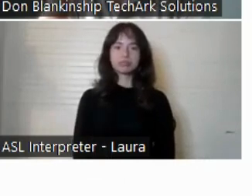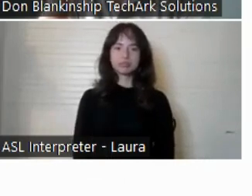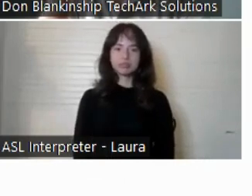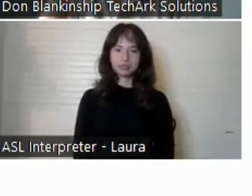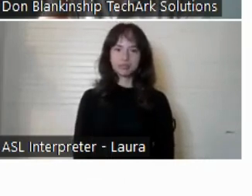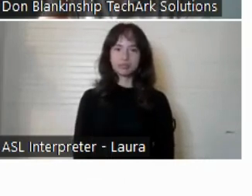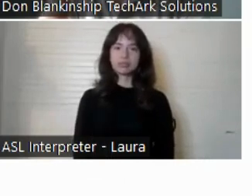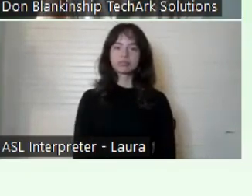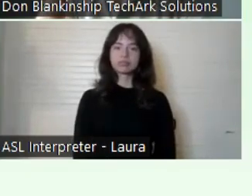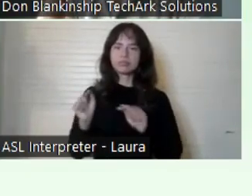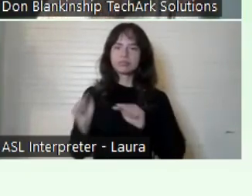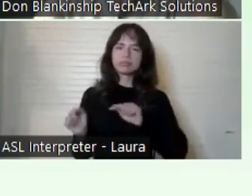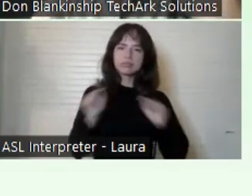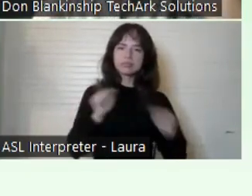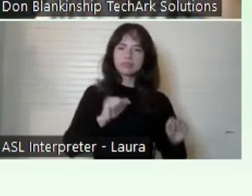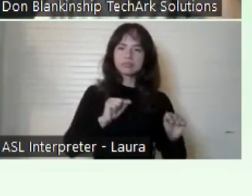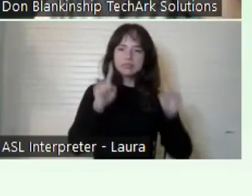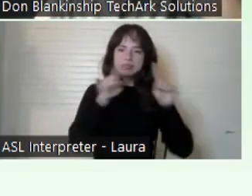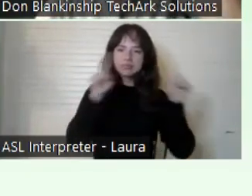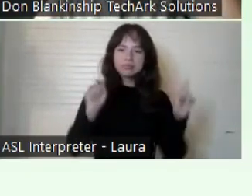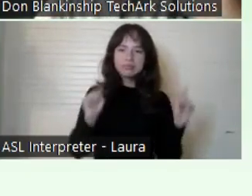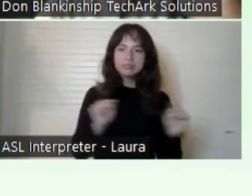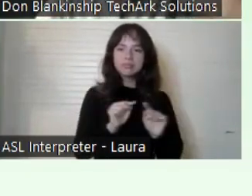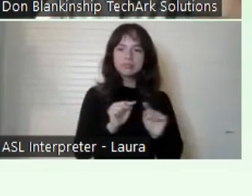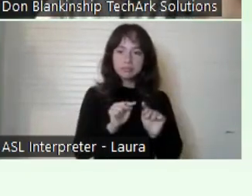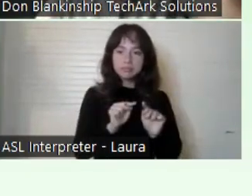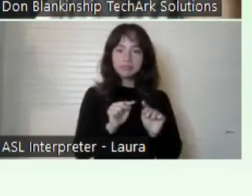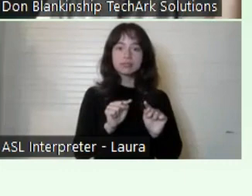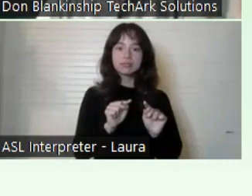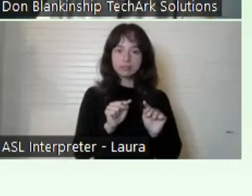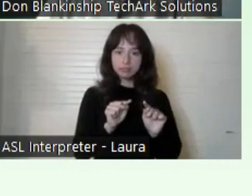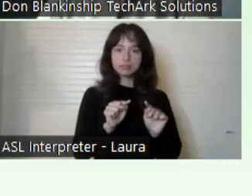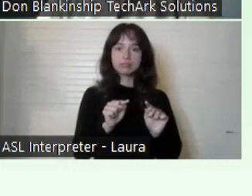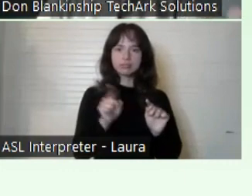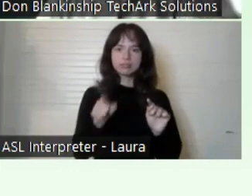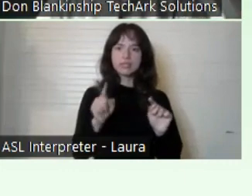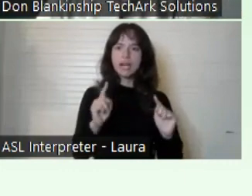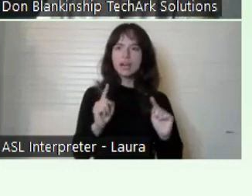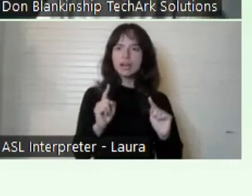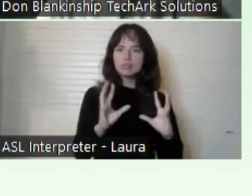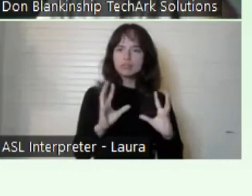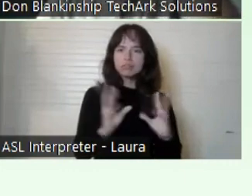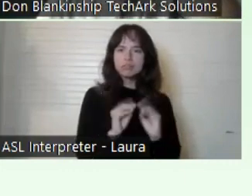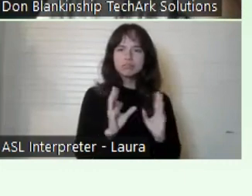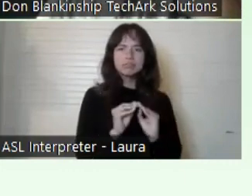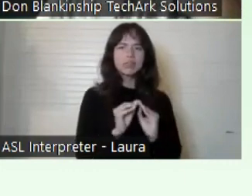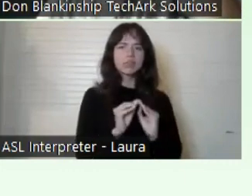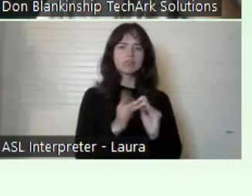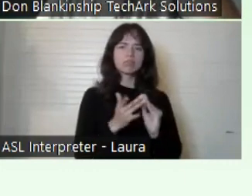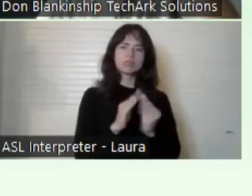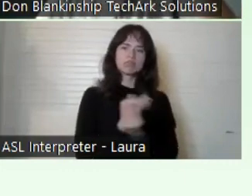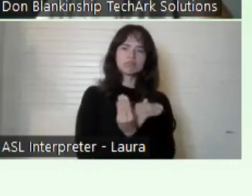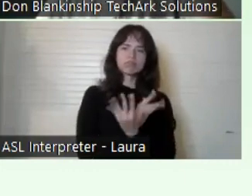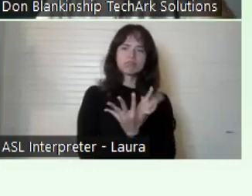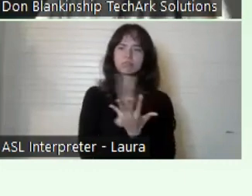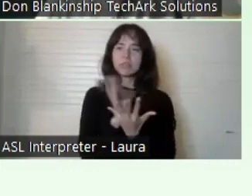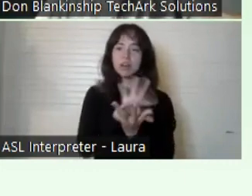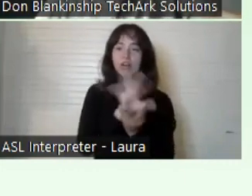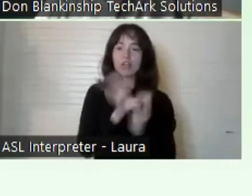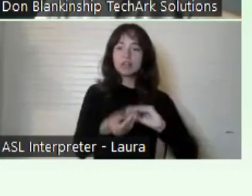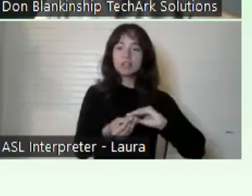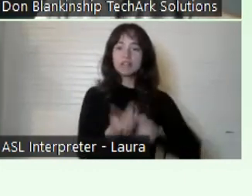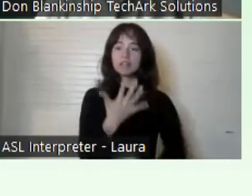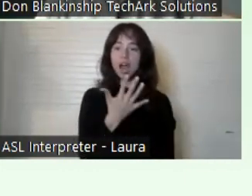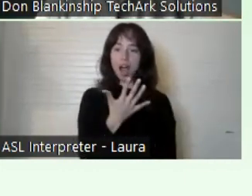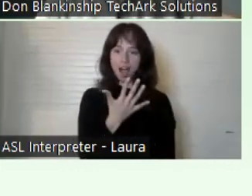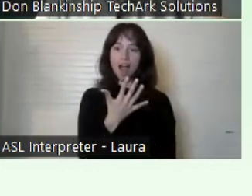is we have a whole series of webinars coming up this spring. We have 5 total. Today's the first one.